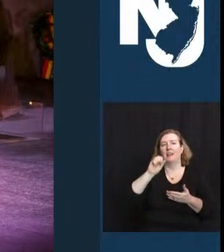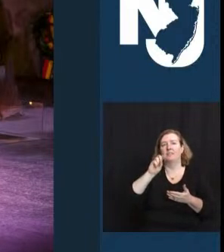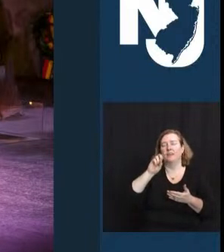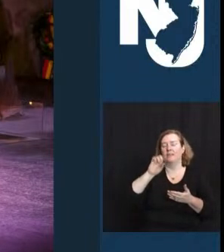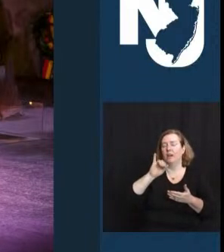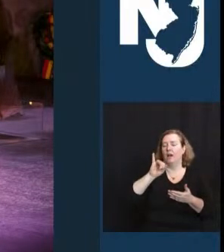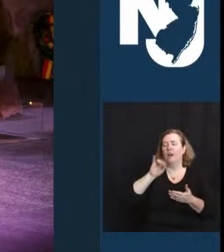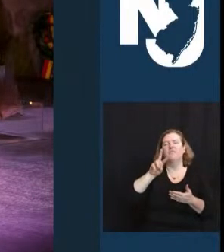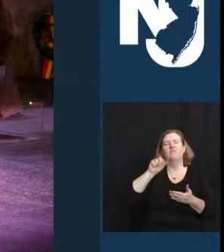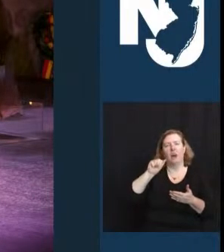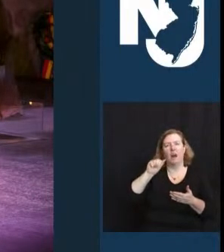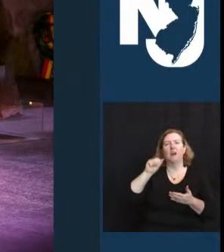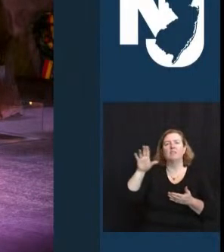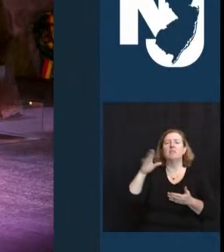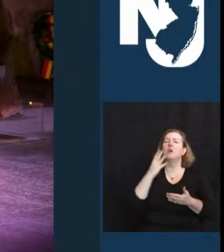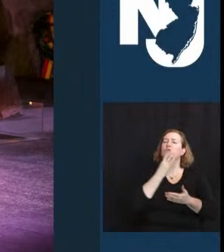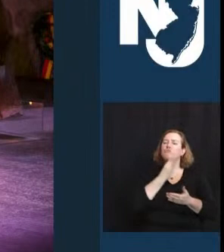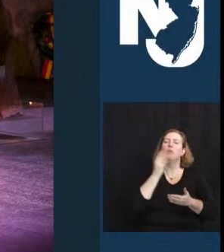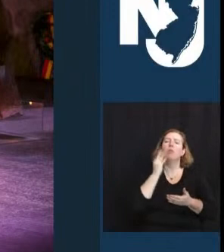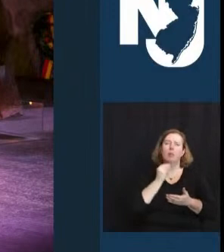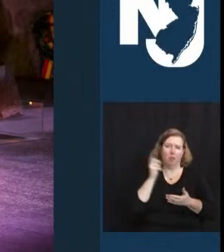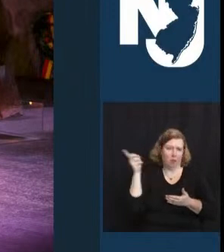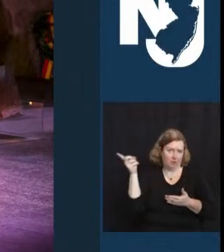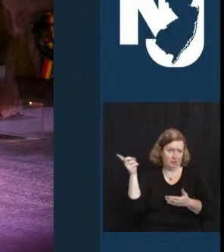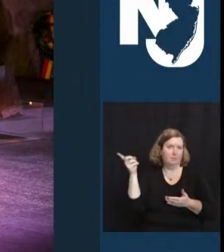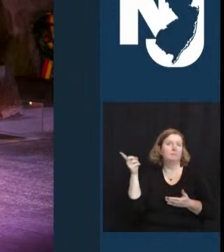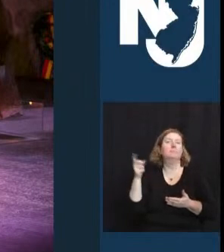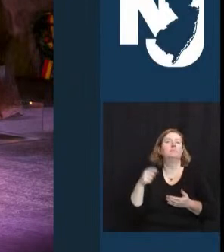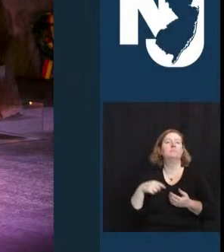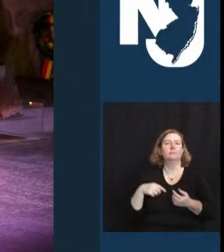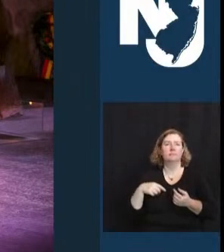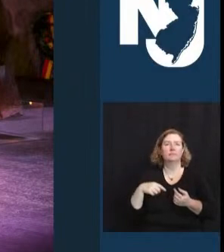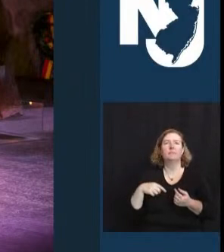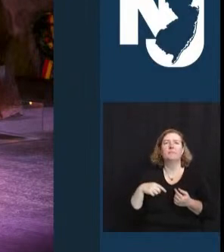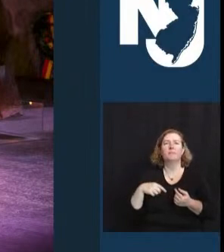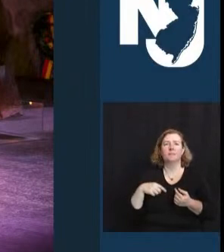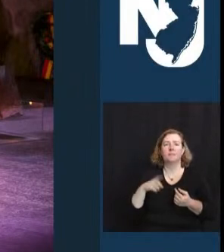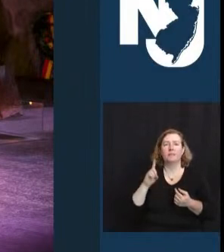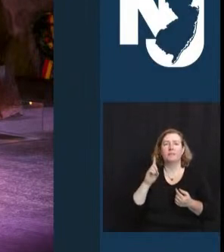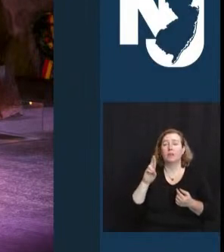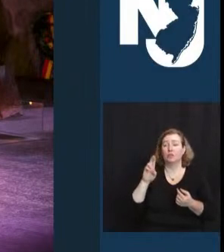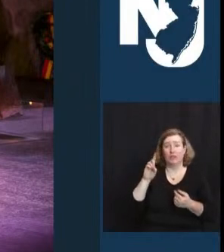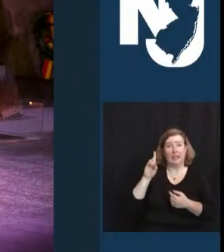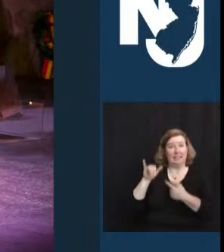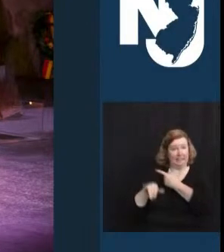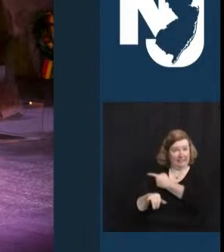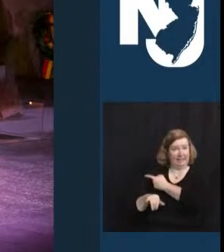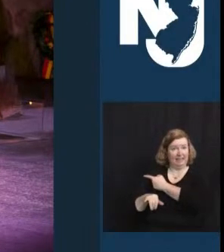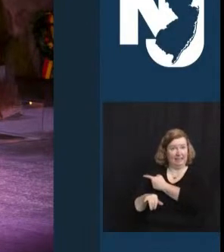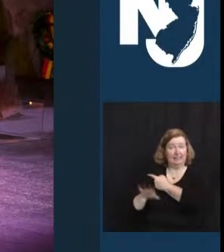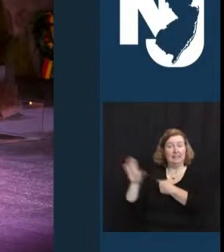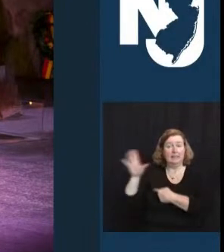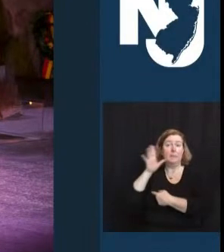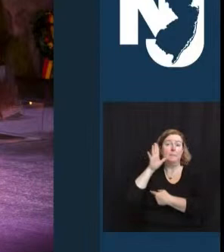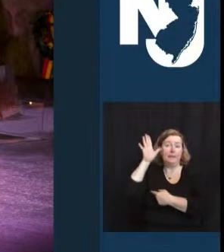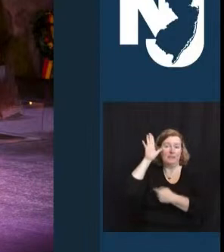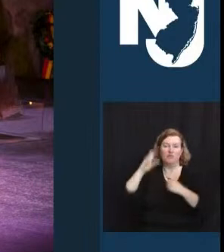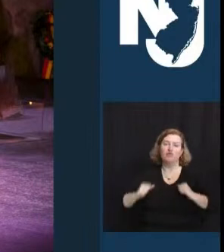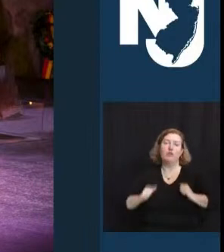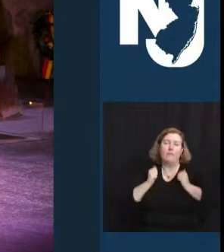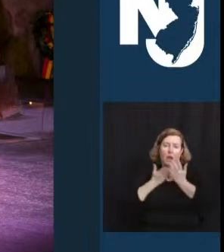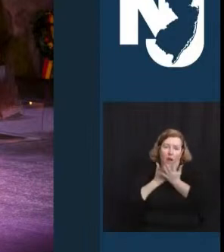state of Israel, and a reminder that Eddie's parents are both Holocaust survivors from